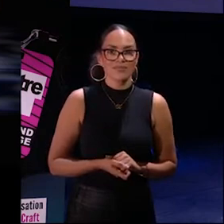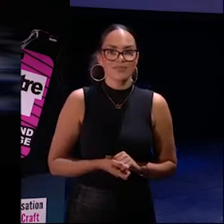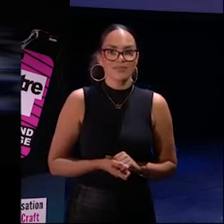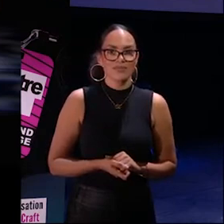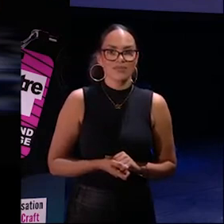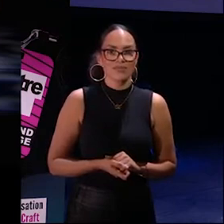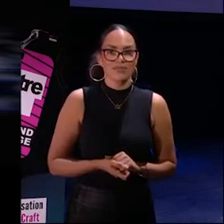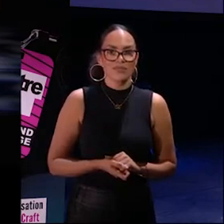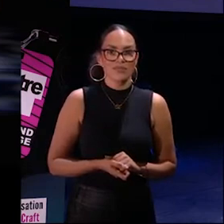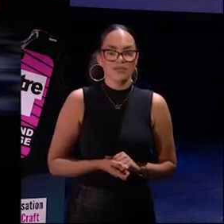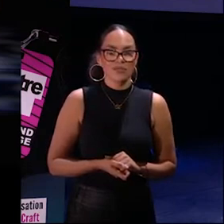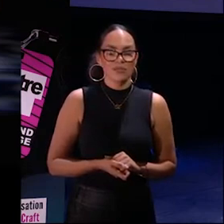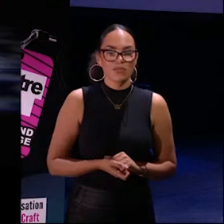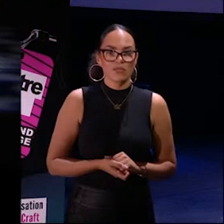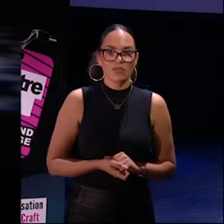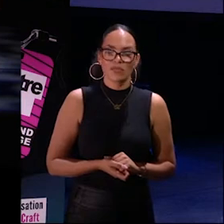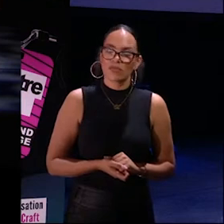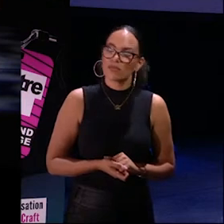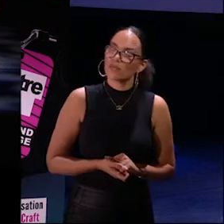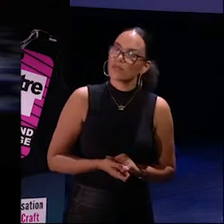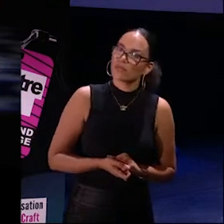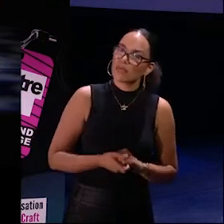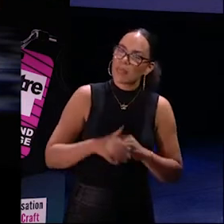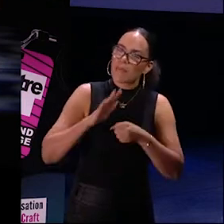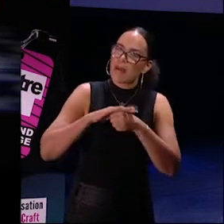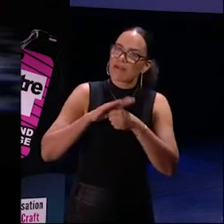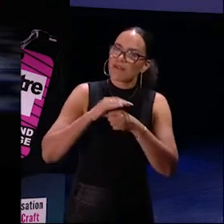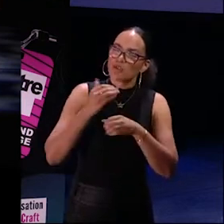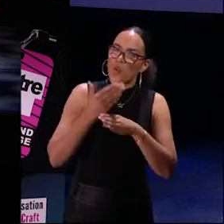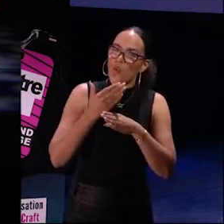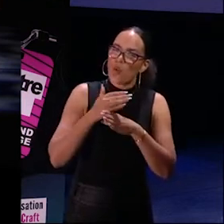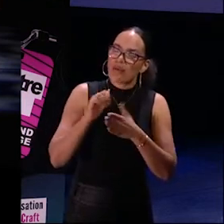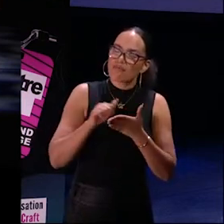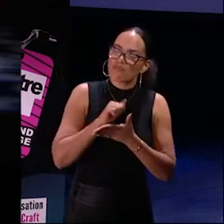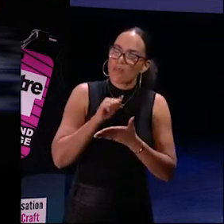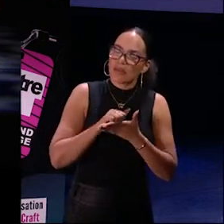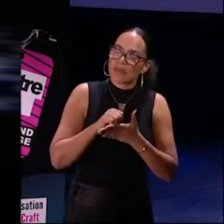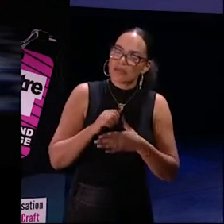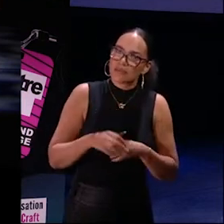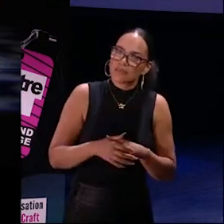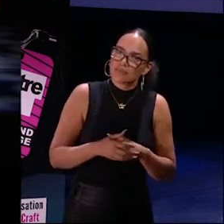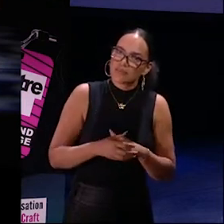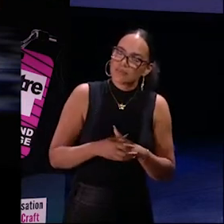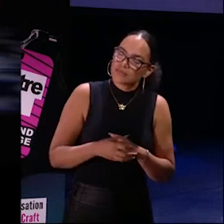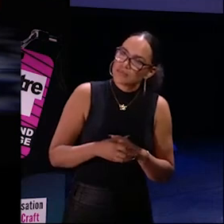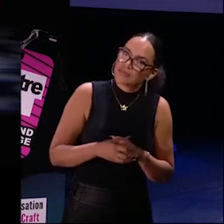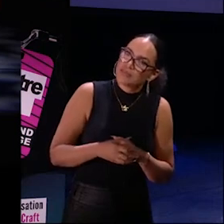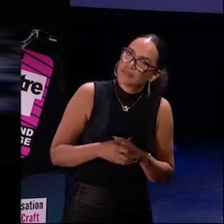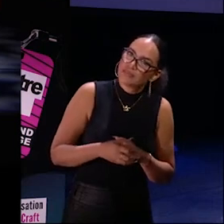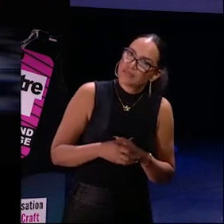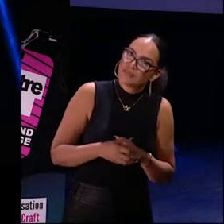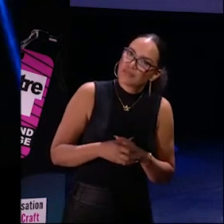No. So I have a question for Josie, because you kind of made me think about like freelancing and